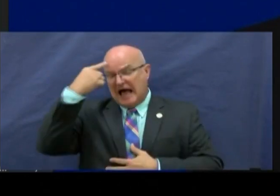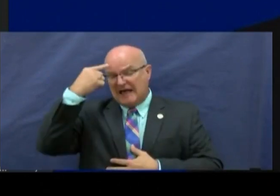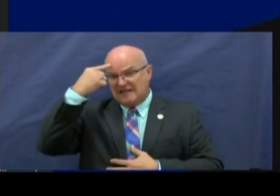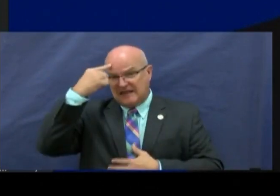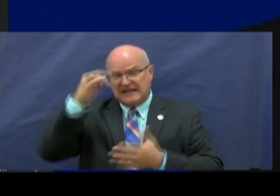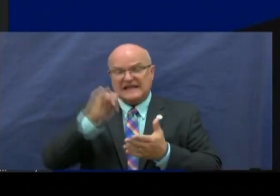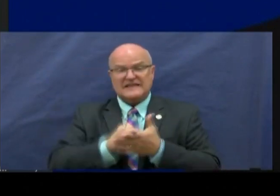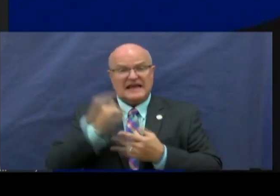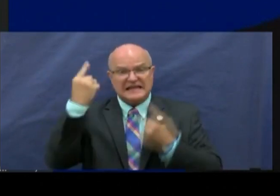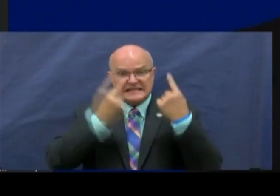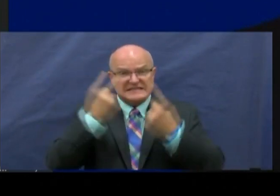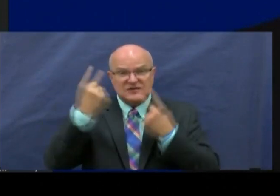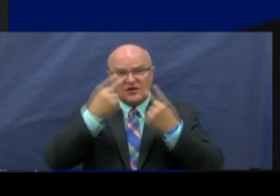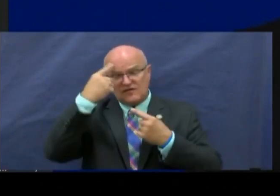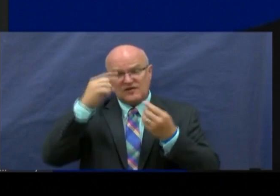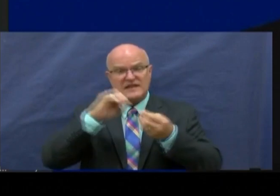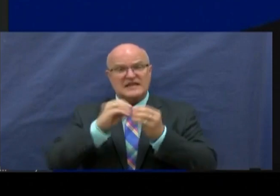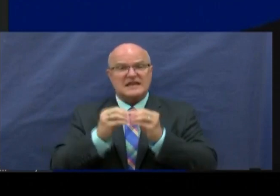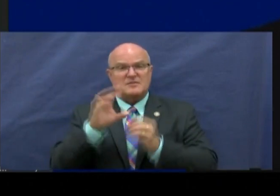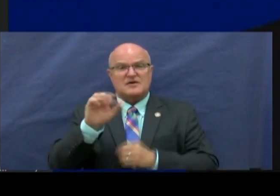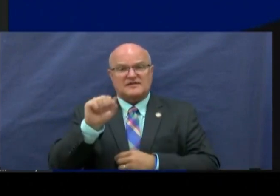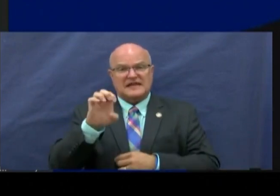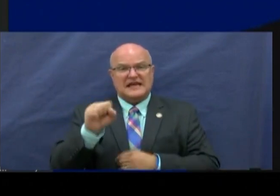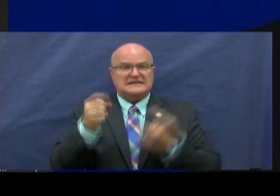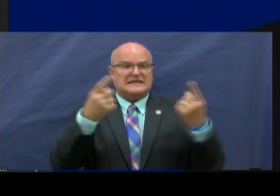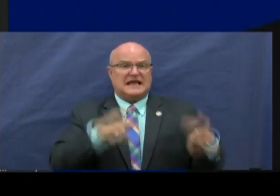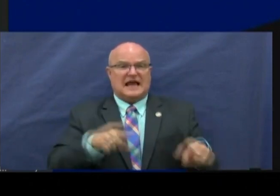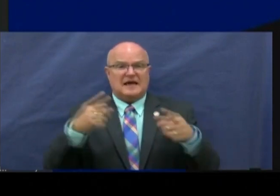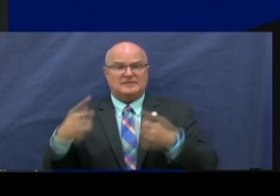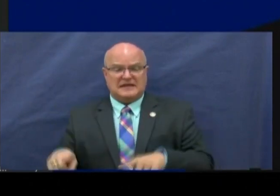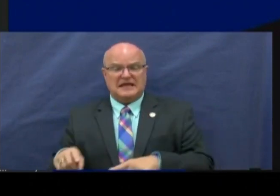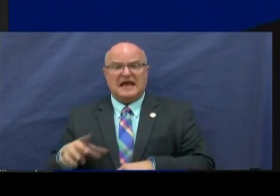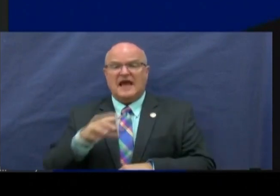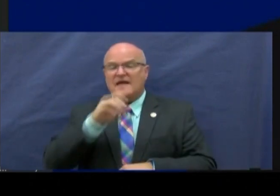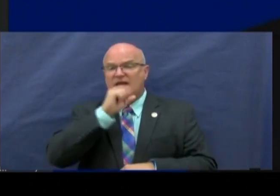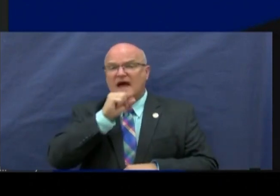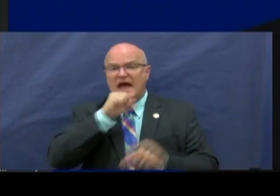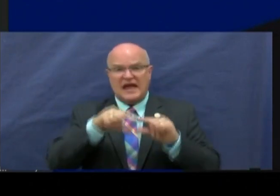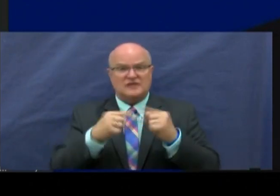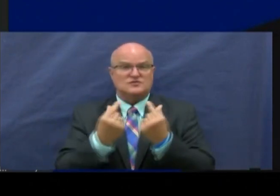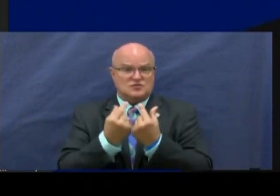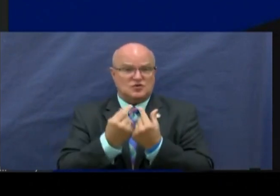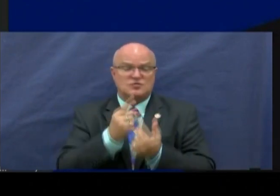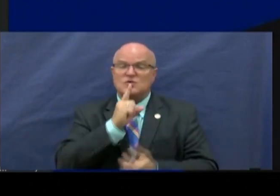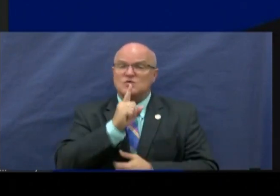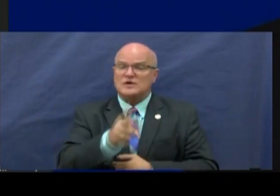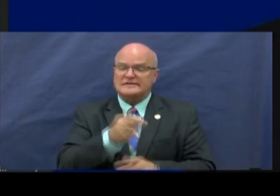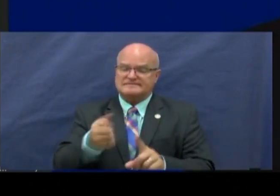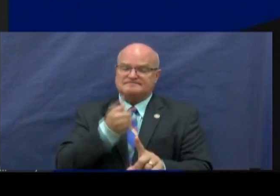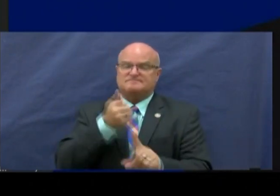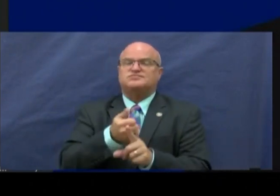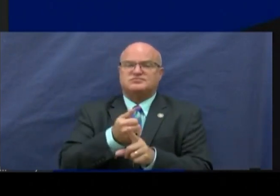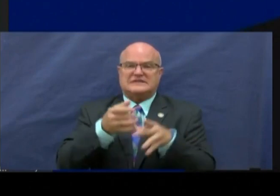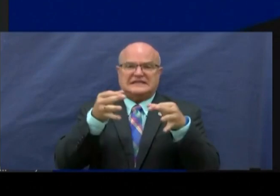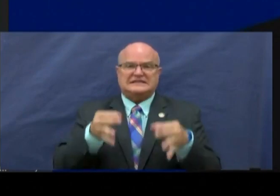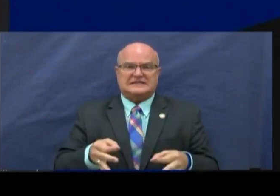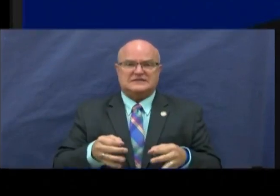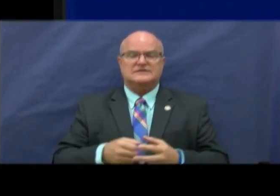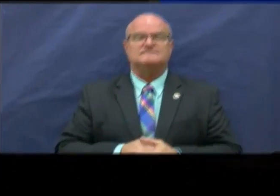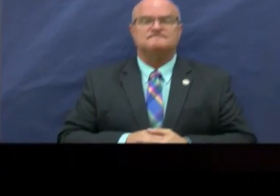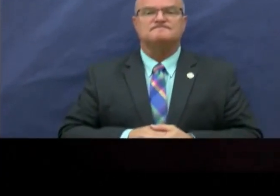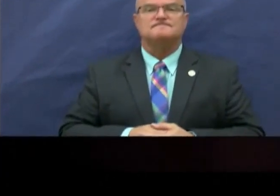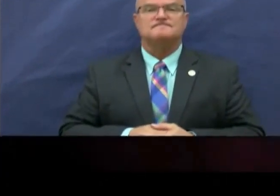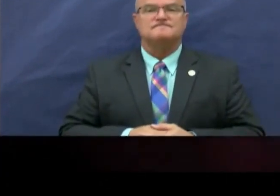that considerations for the number of cases that we're having and the age group really weigh into that decision. So I'll stop there